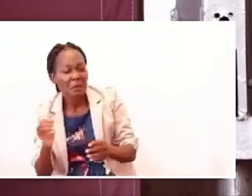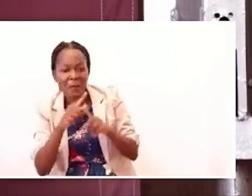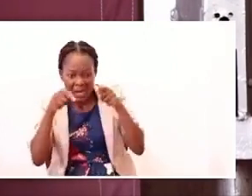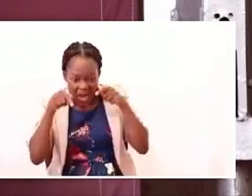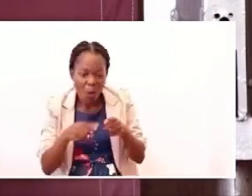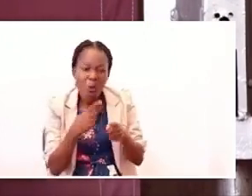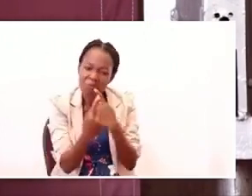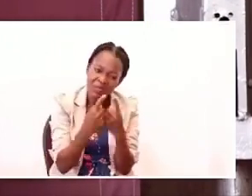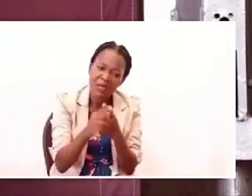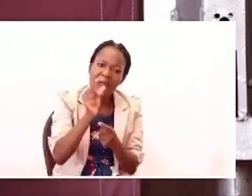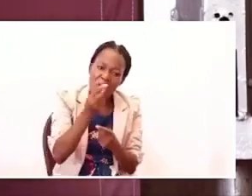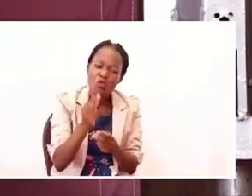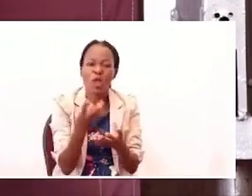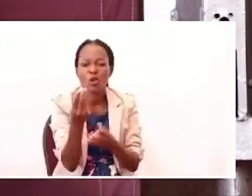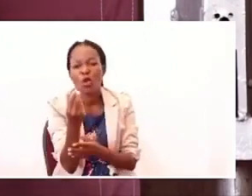macroeconomic stability.